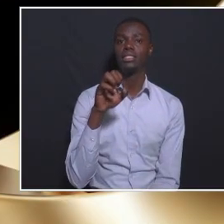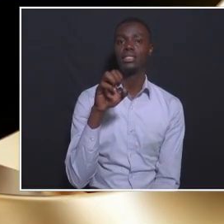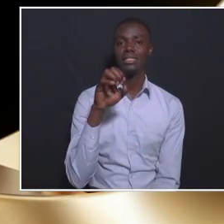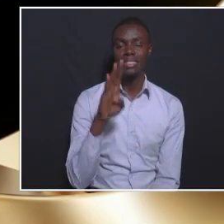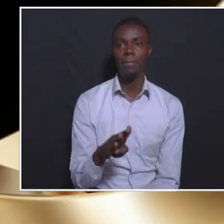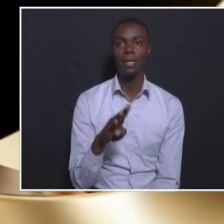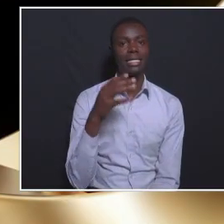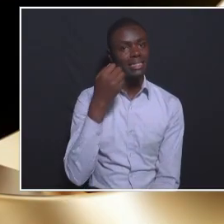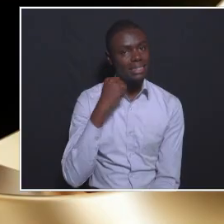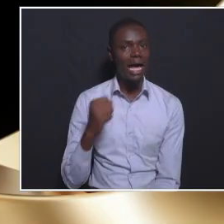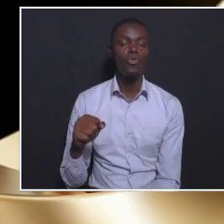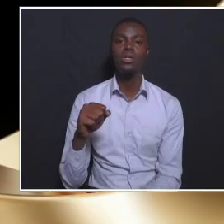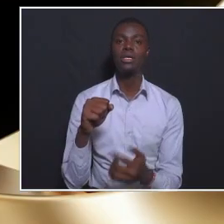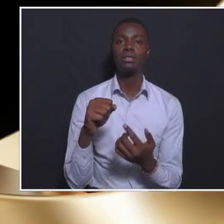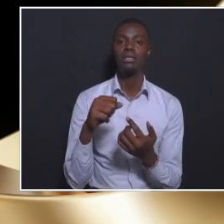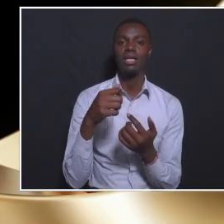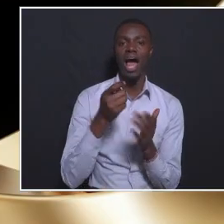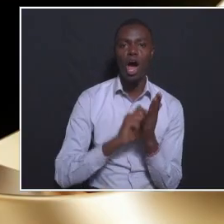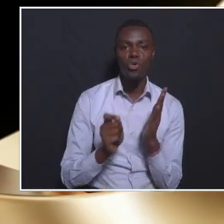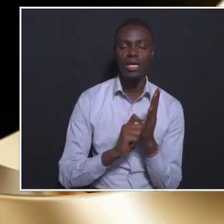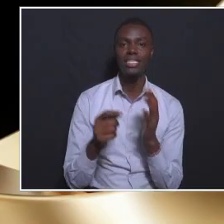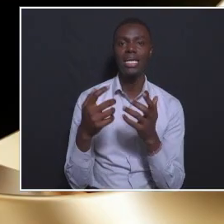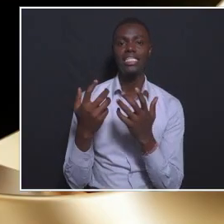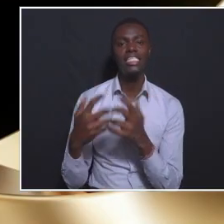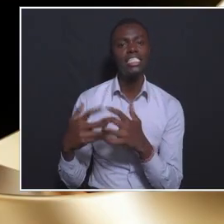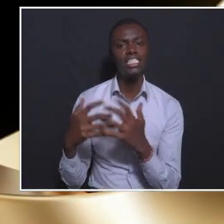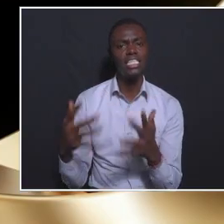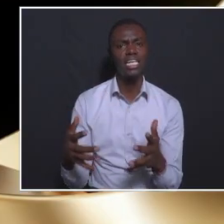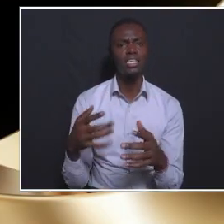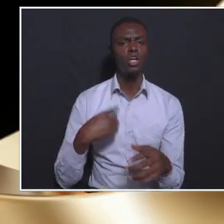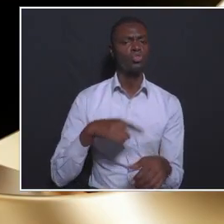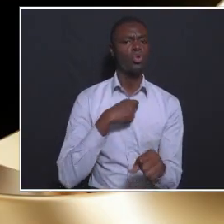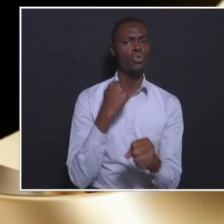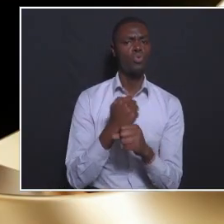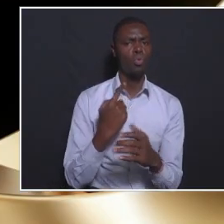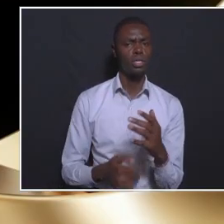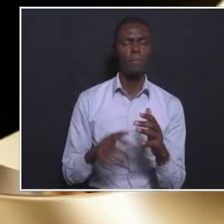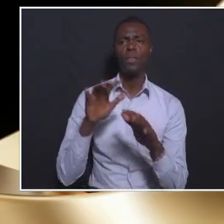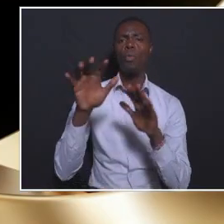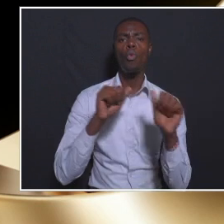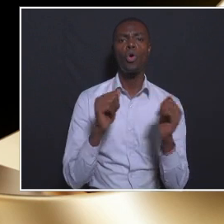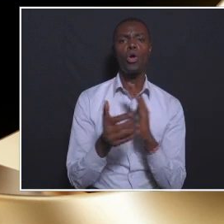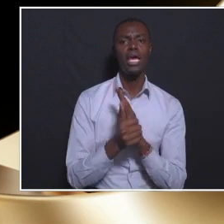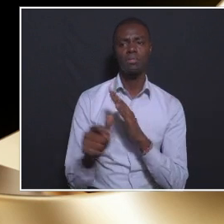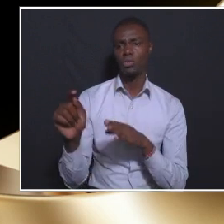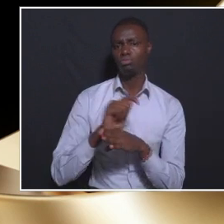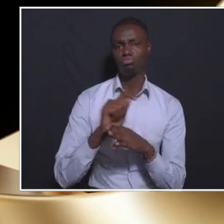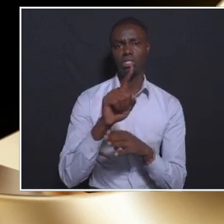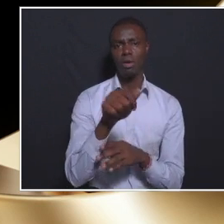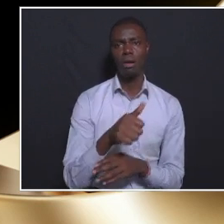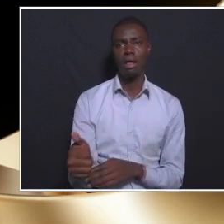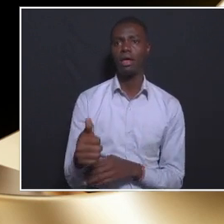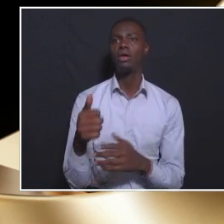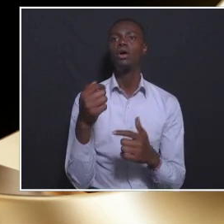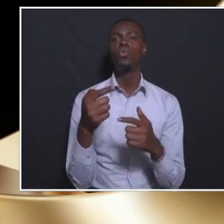Authors and Engineers Guild. And what we do in there, we call experts, we train each other, we keep